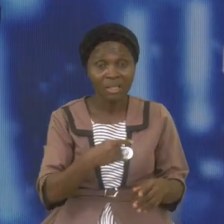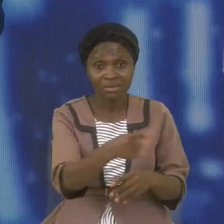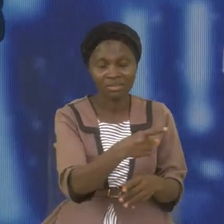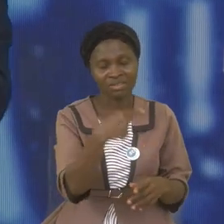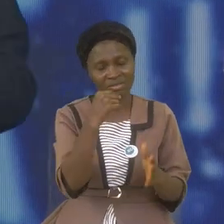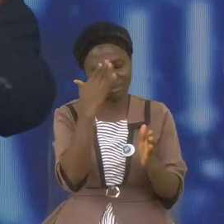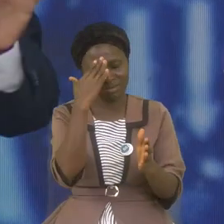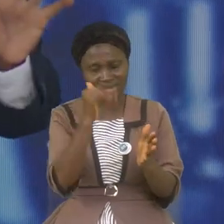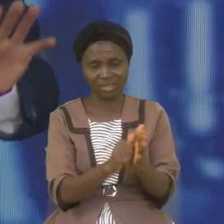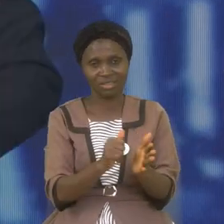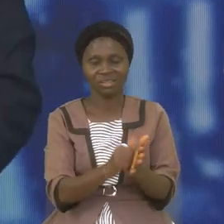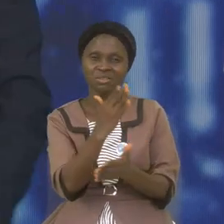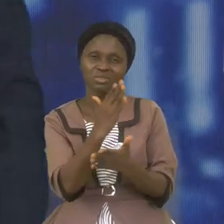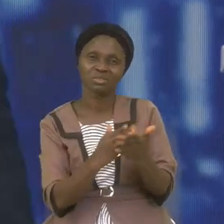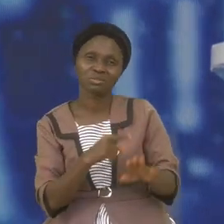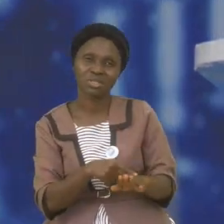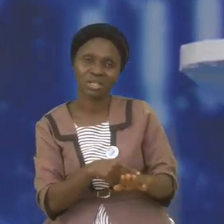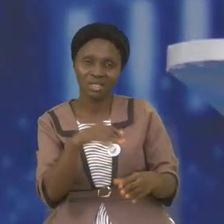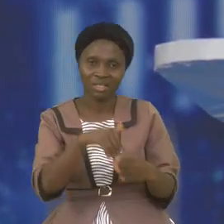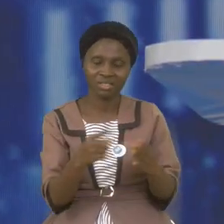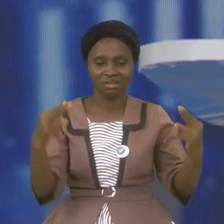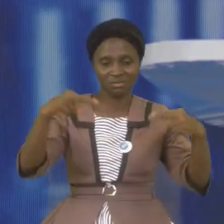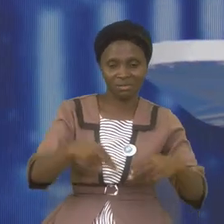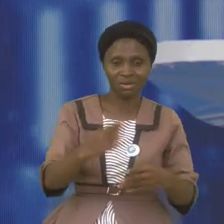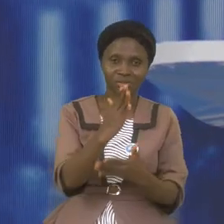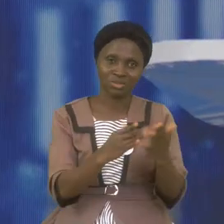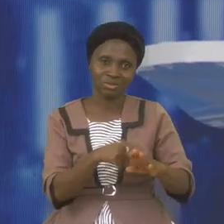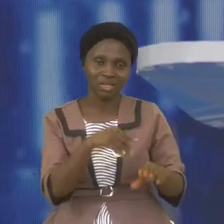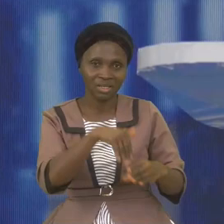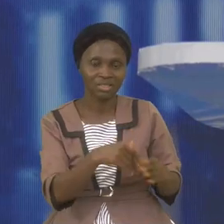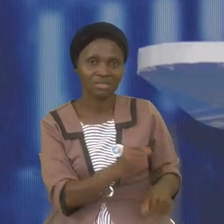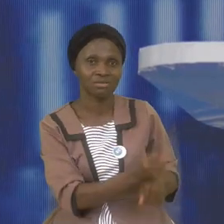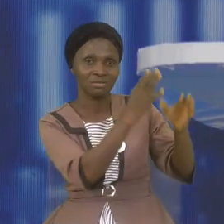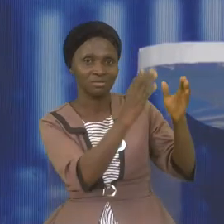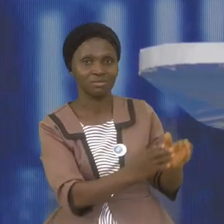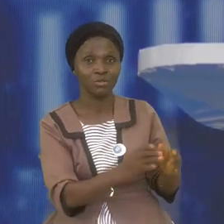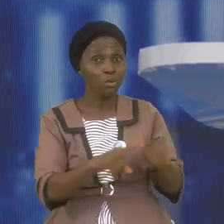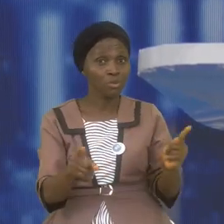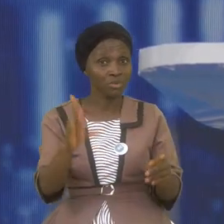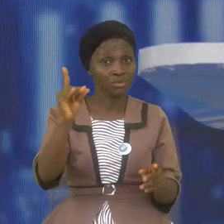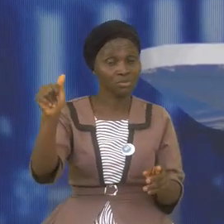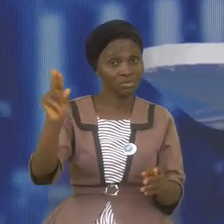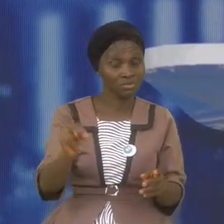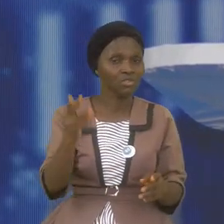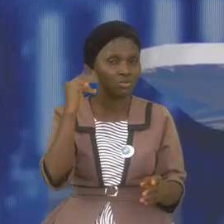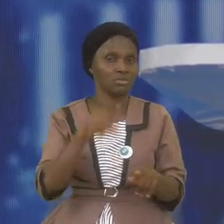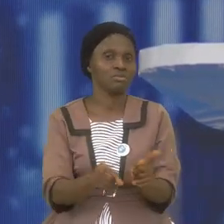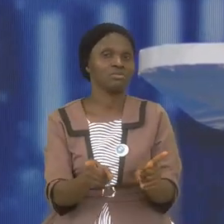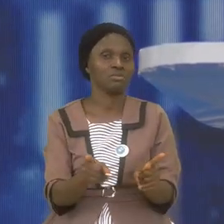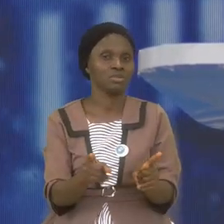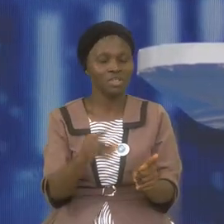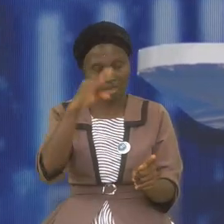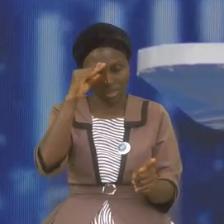on the mountain. It's not an easy road. For Daniel, it was different. It was going from strength to strength and from grace